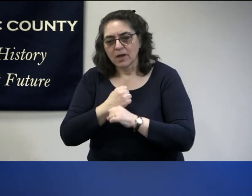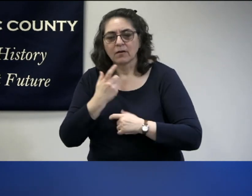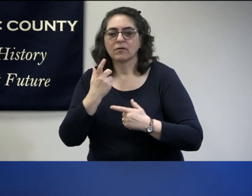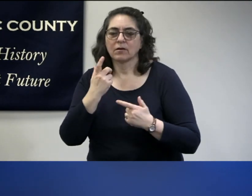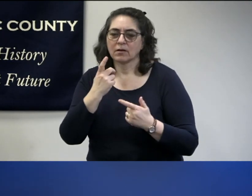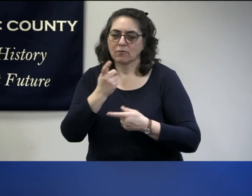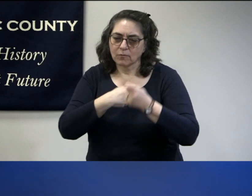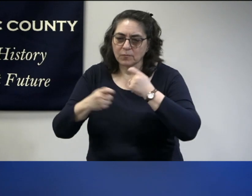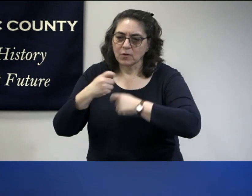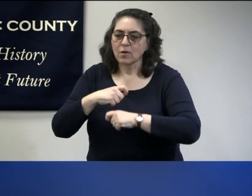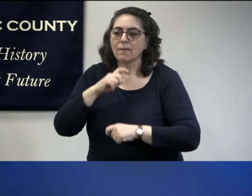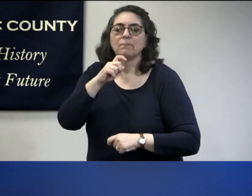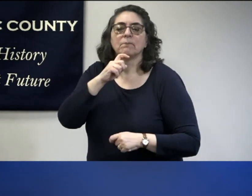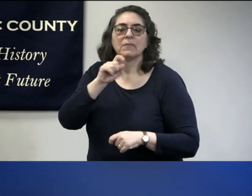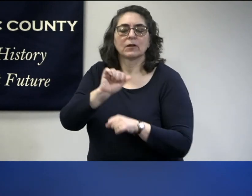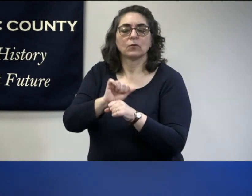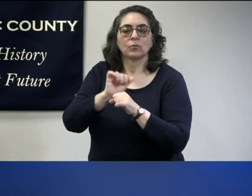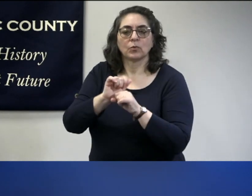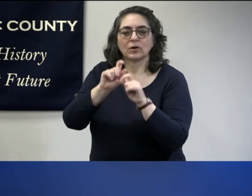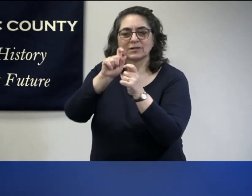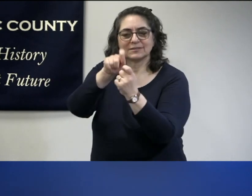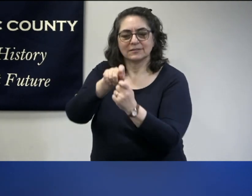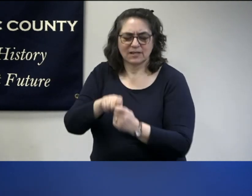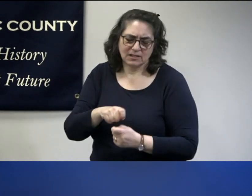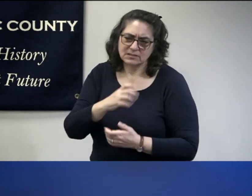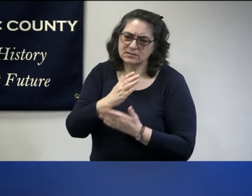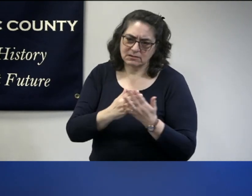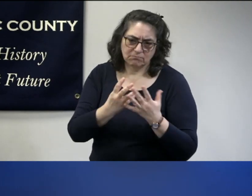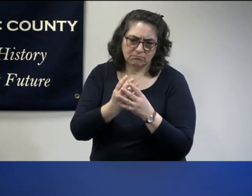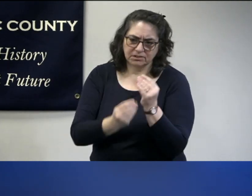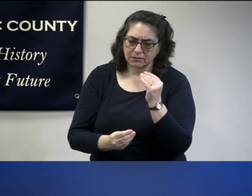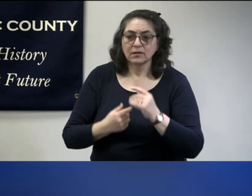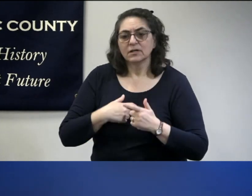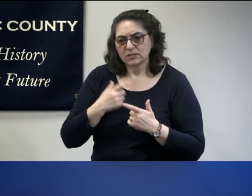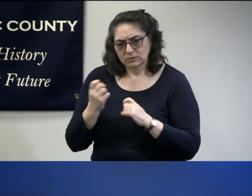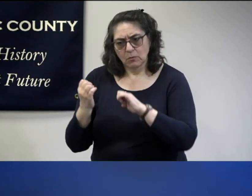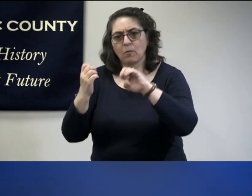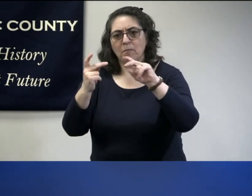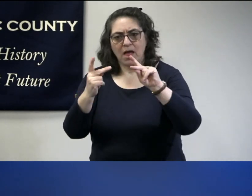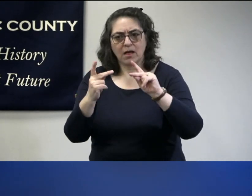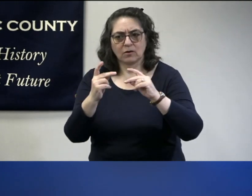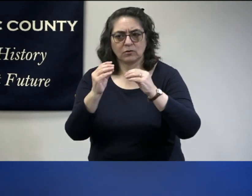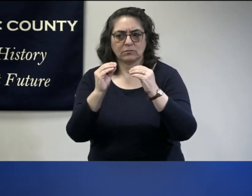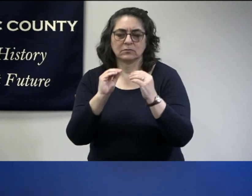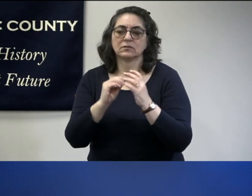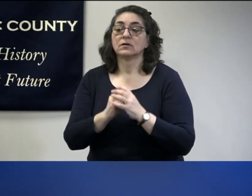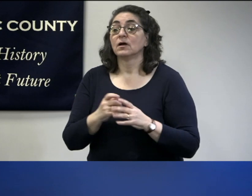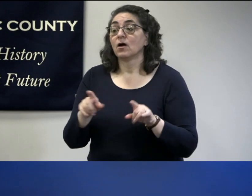metalwork details. Some have been lost, so those will come back. And we'll be removing the stairs. If you're